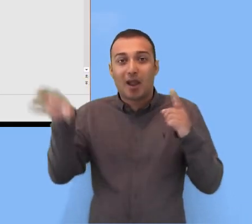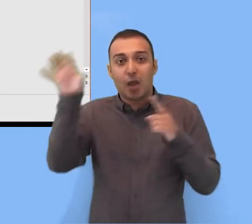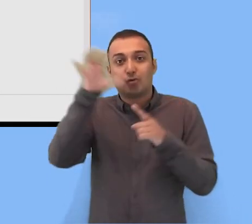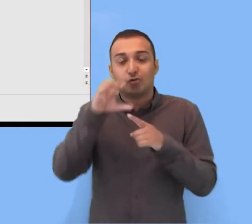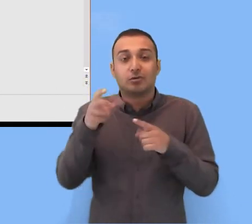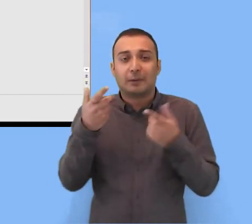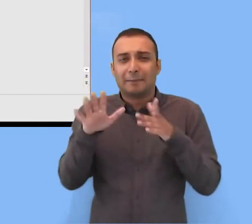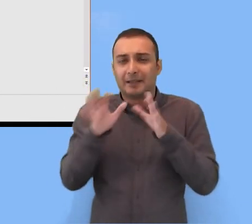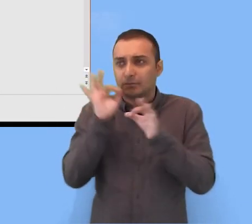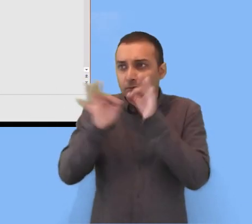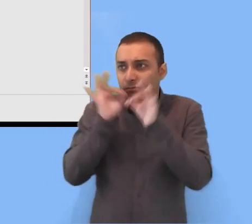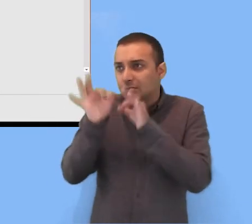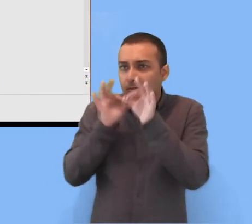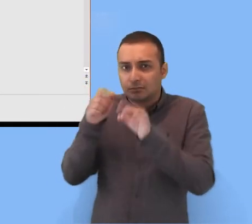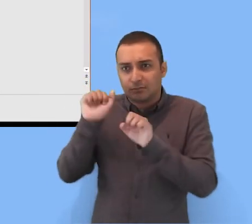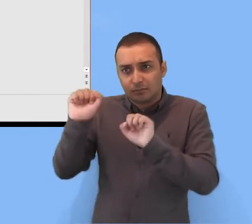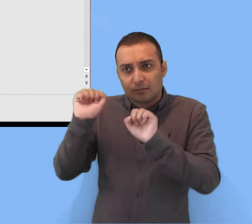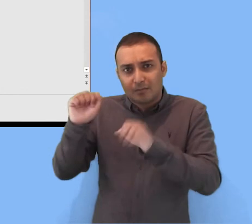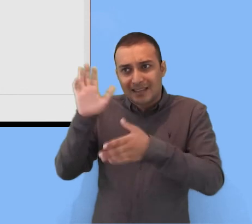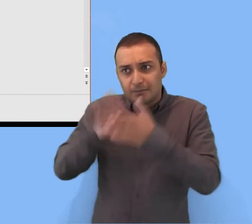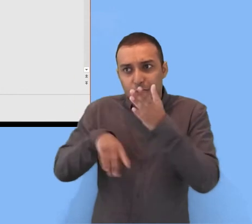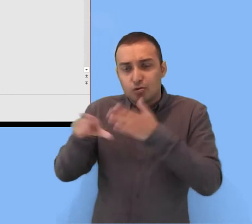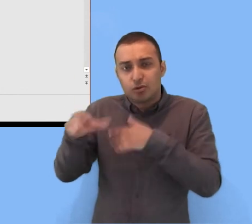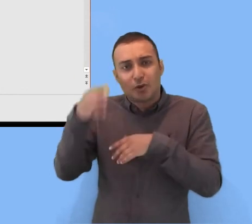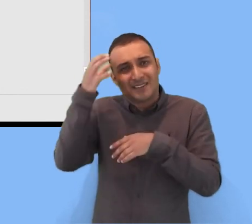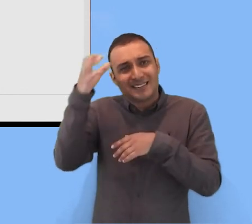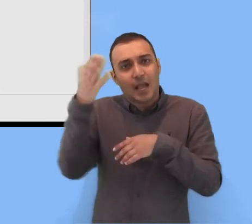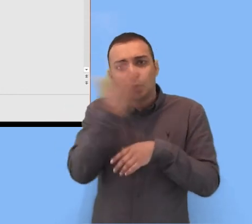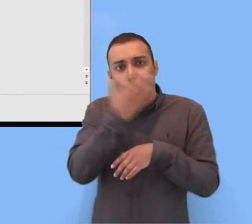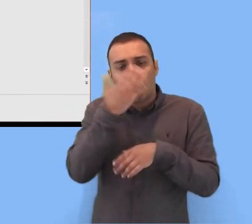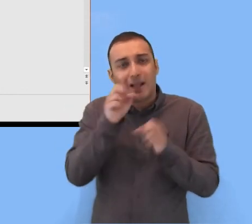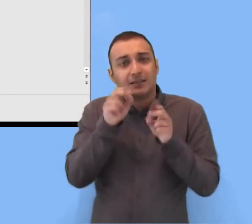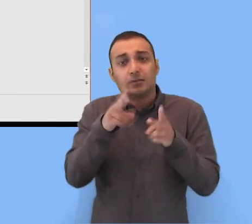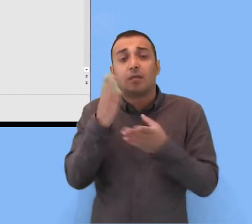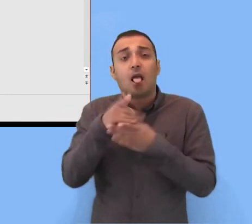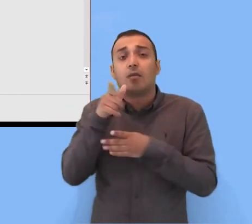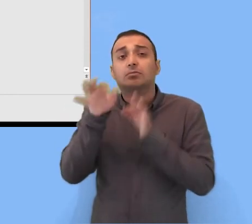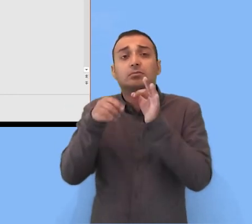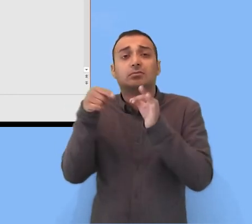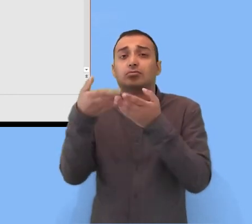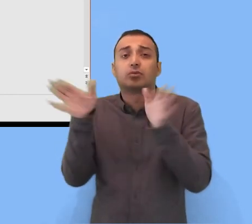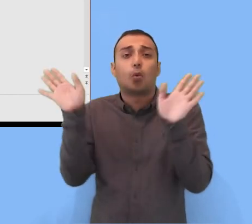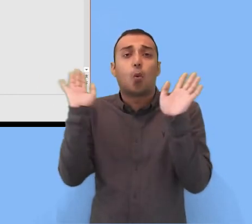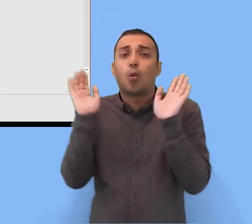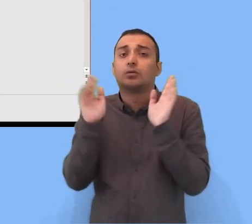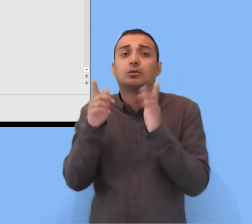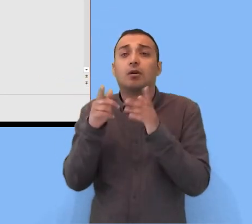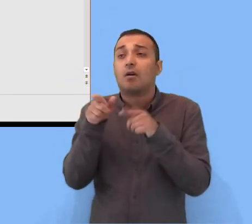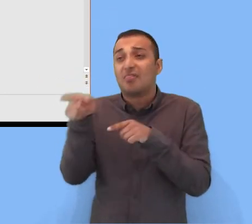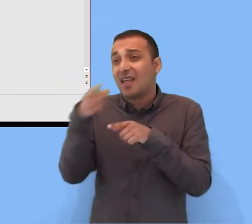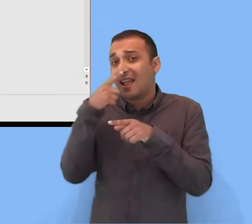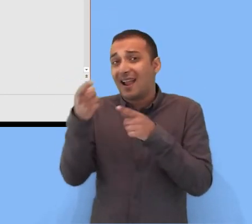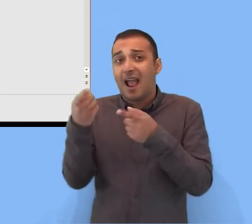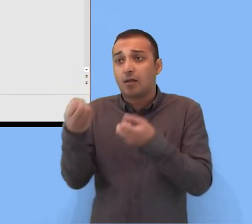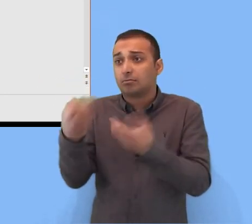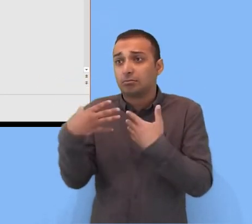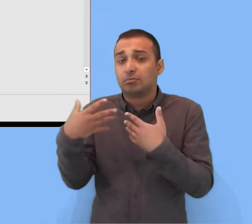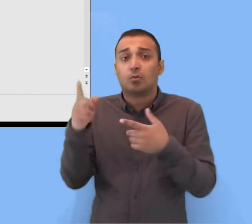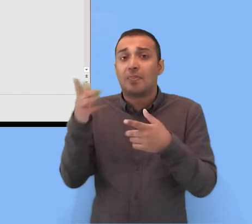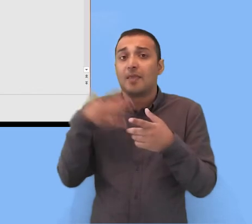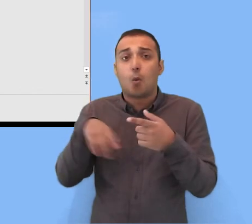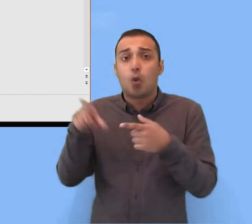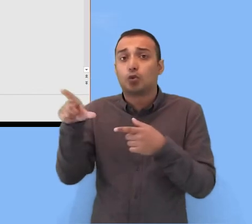state school system. And this was very broad, it was very open for them to really raise what they wanted to, so sort